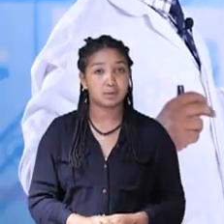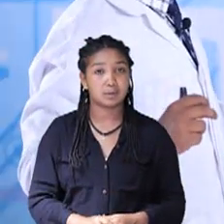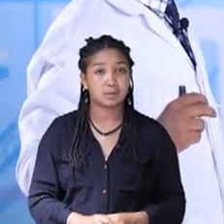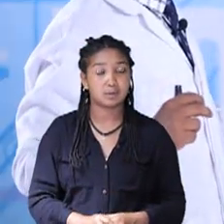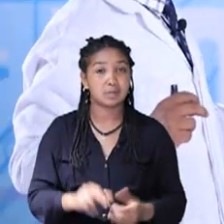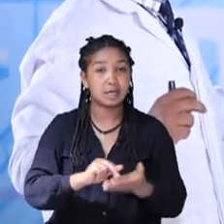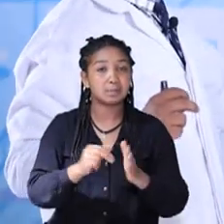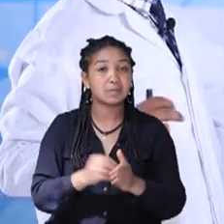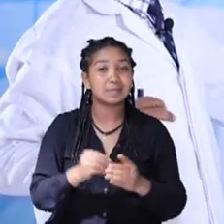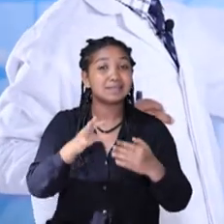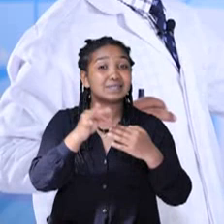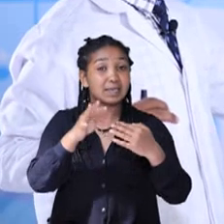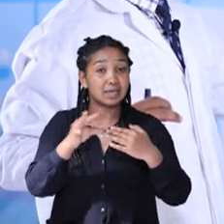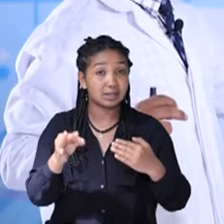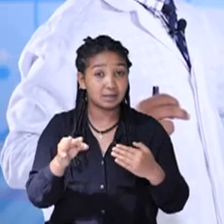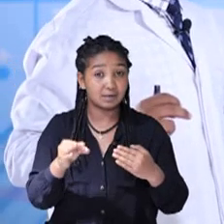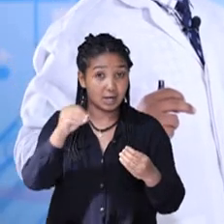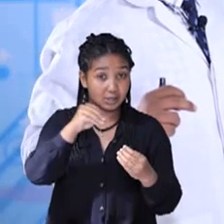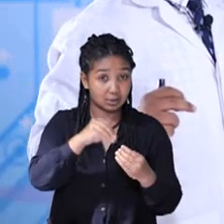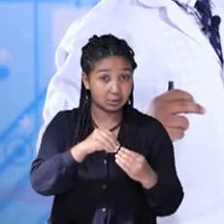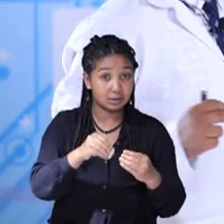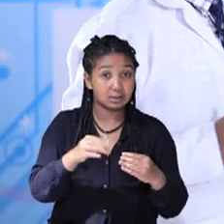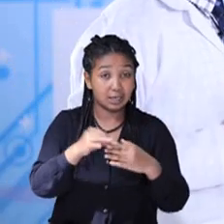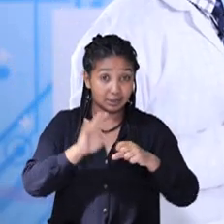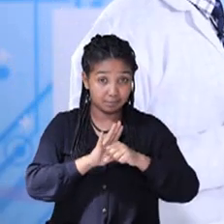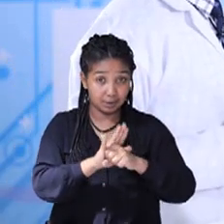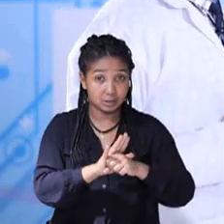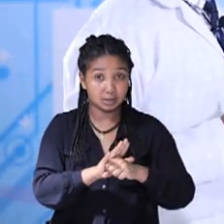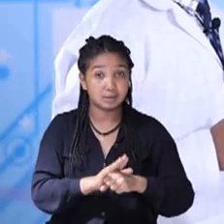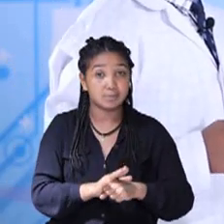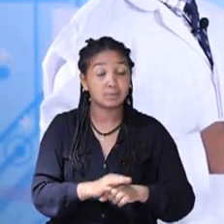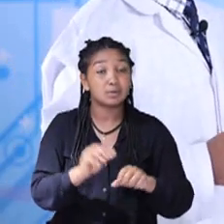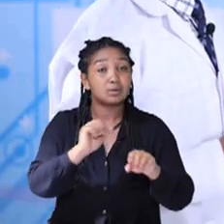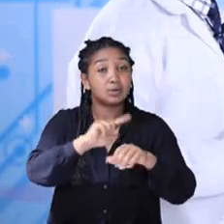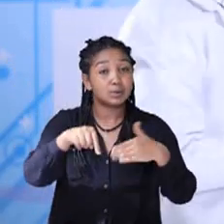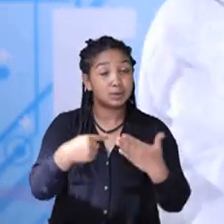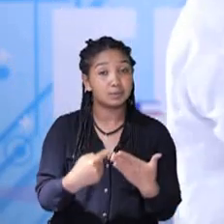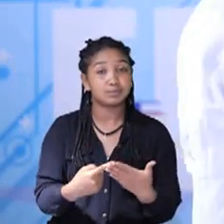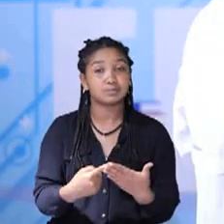that means selective, in addition, there are selective pressures. So